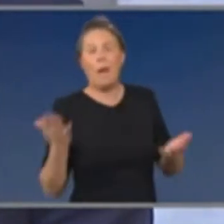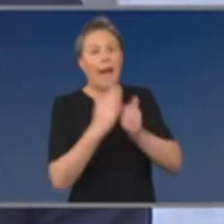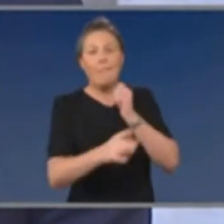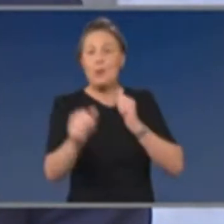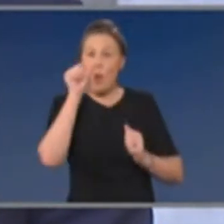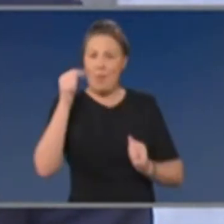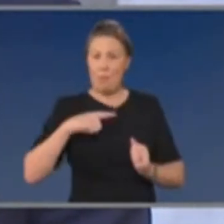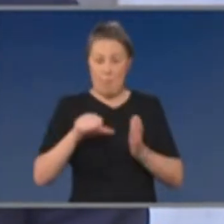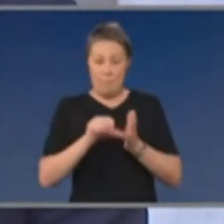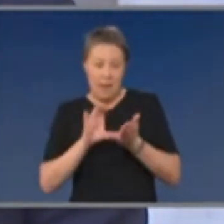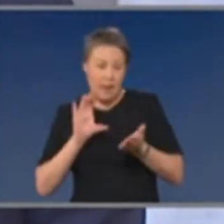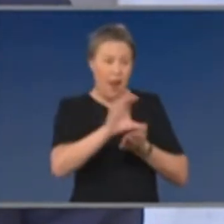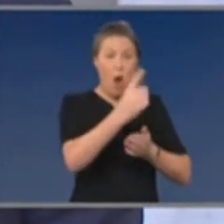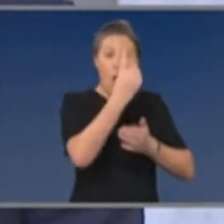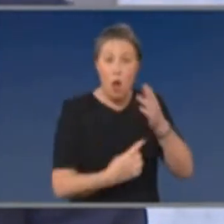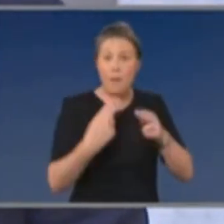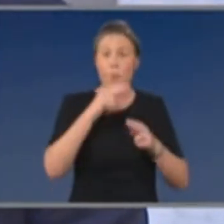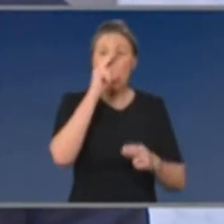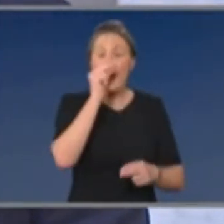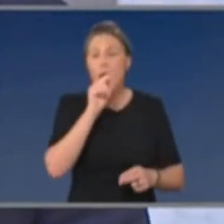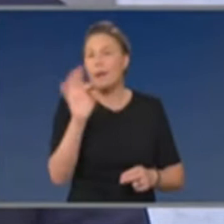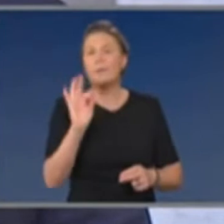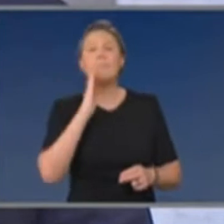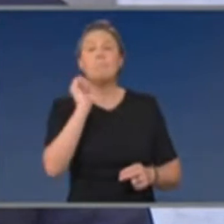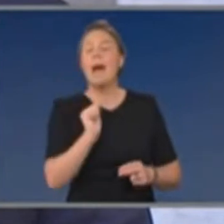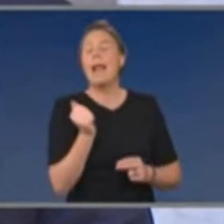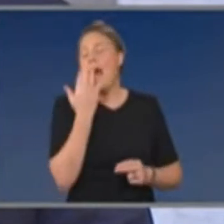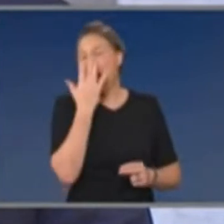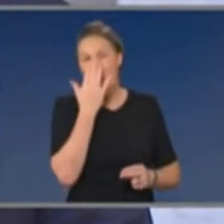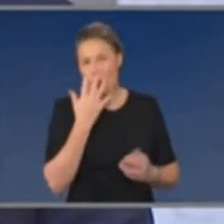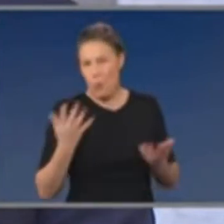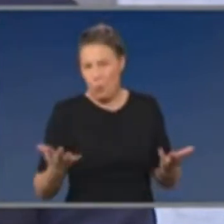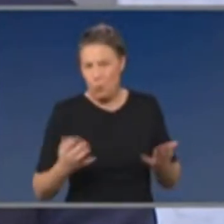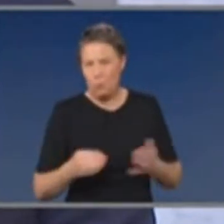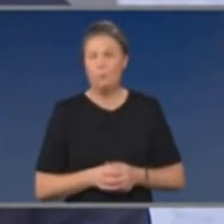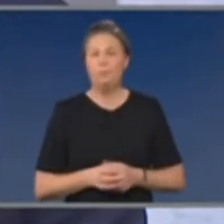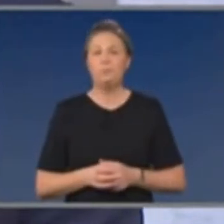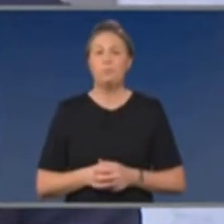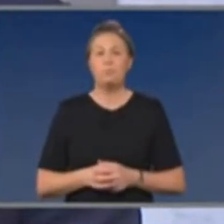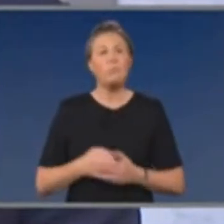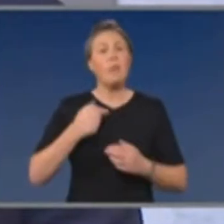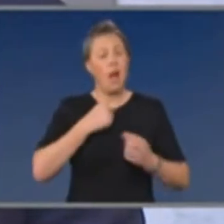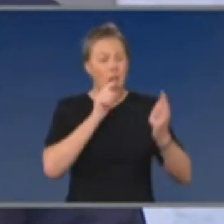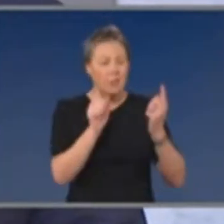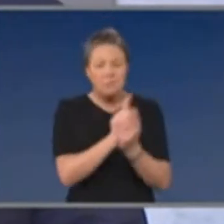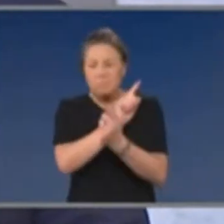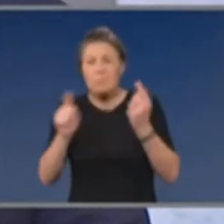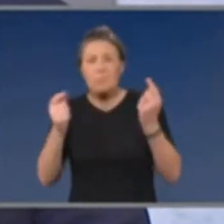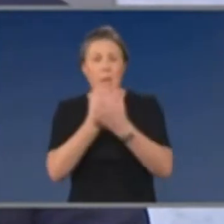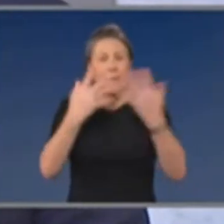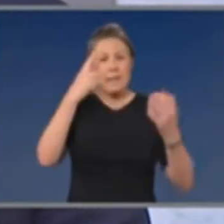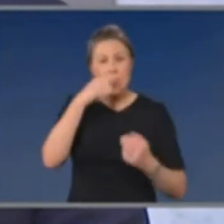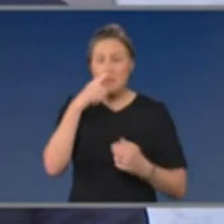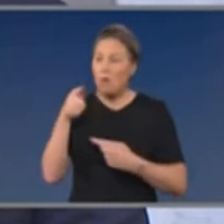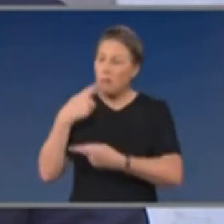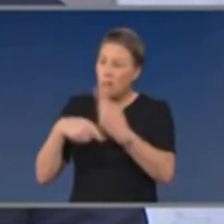so encouraged by, despite the difficulty of the times, is I've gone around and I've spoken to people and I've heard their stories about the changes